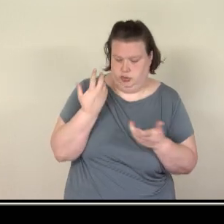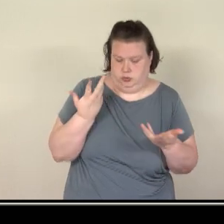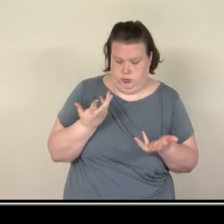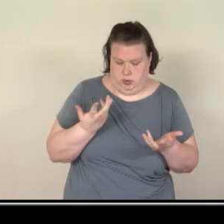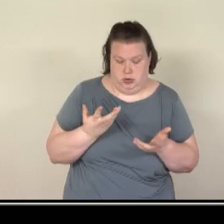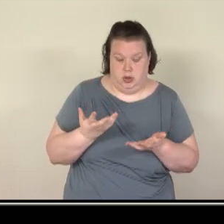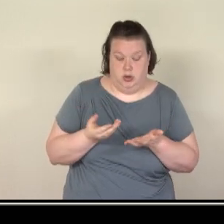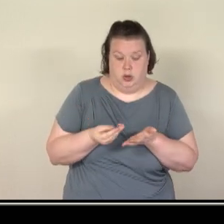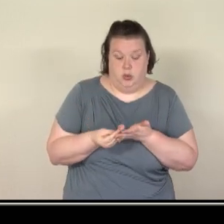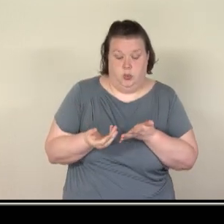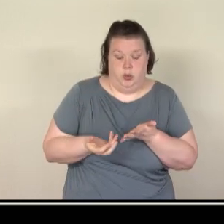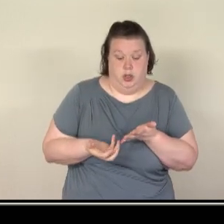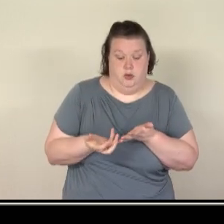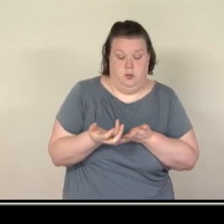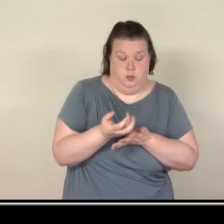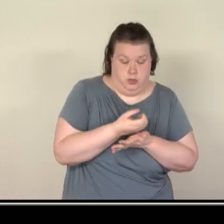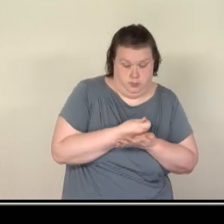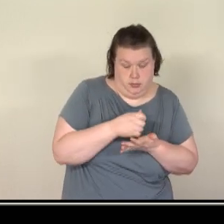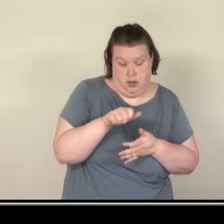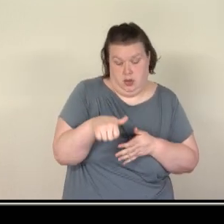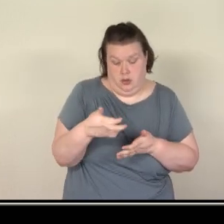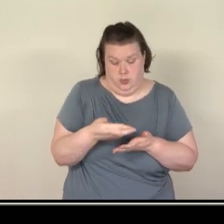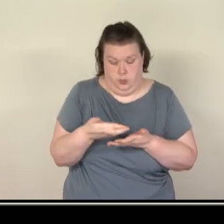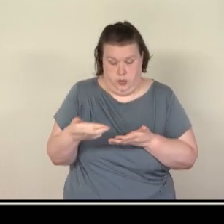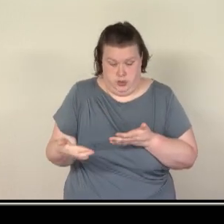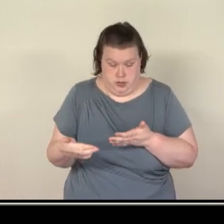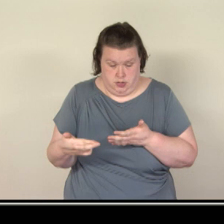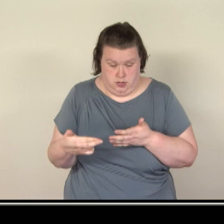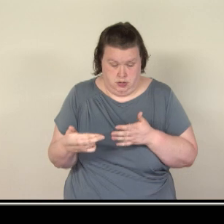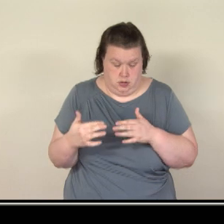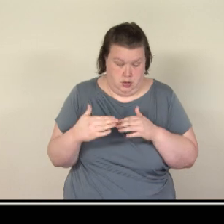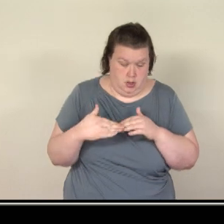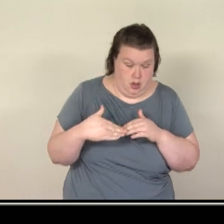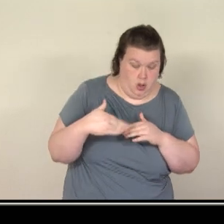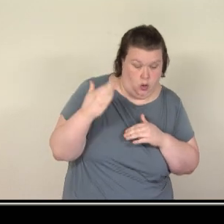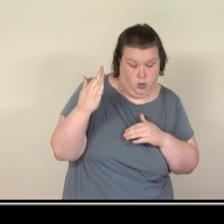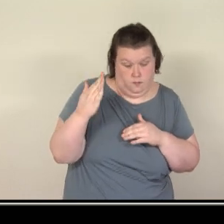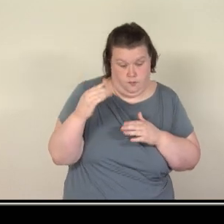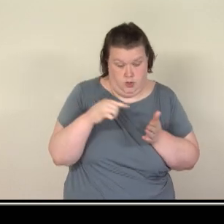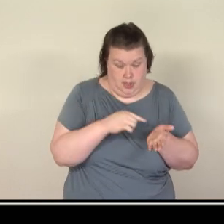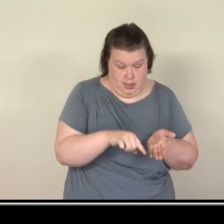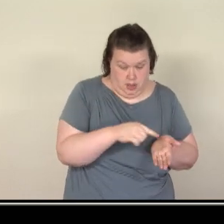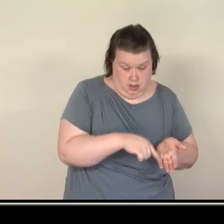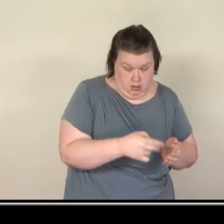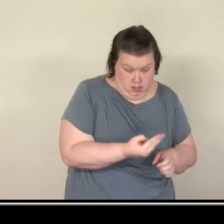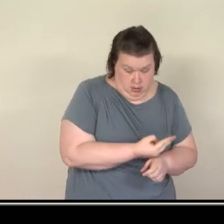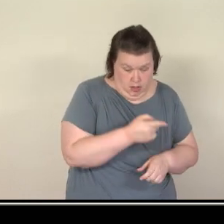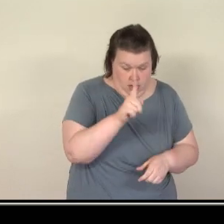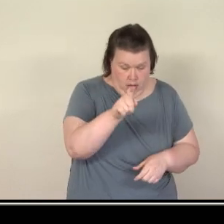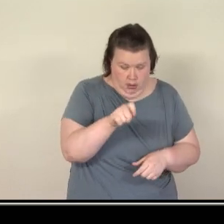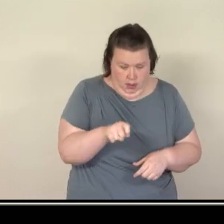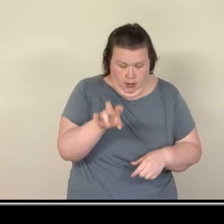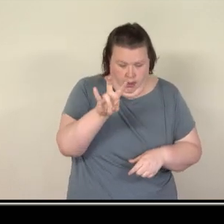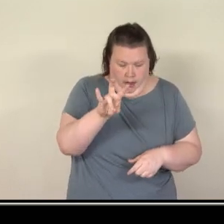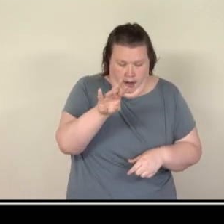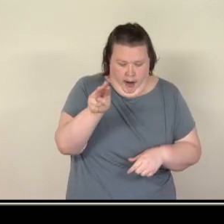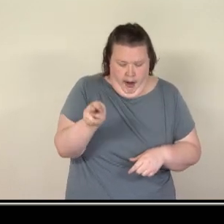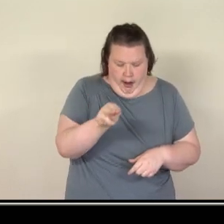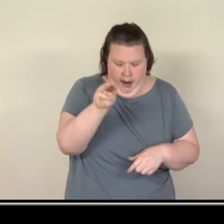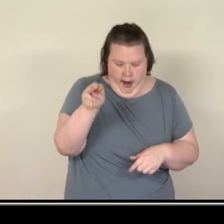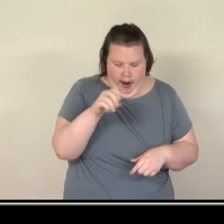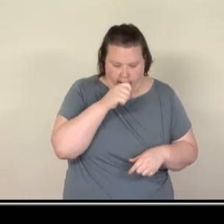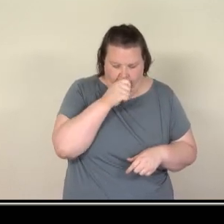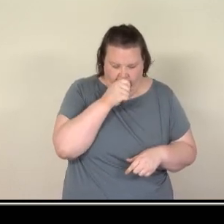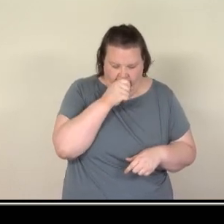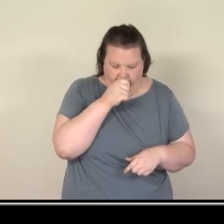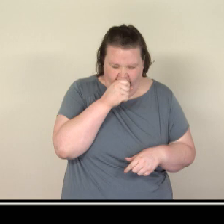ended up with revenues and other resources over our expenditures and other uses of $1.7 million. The budget